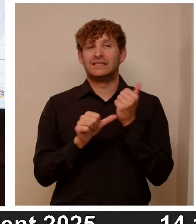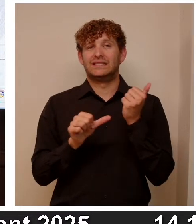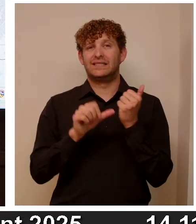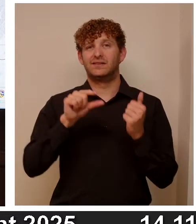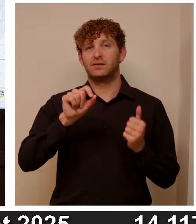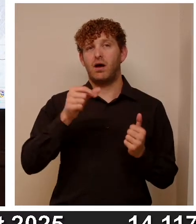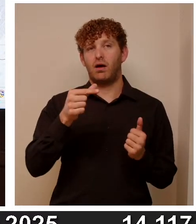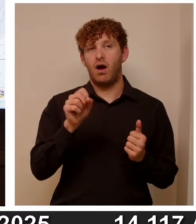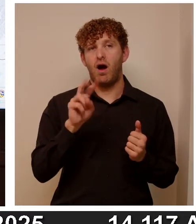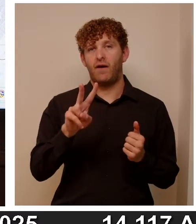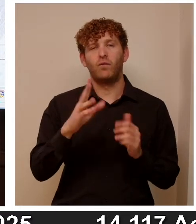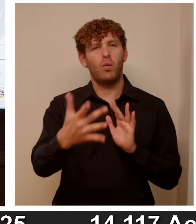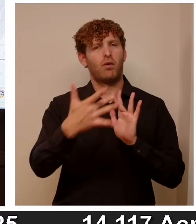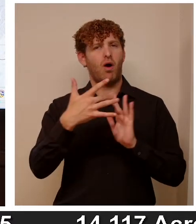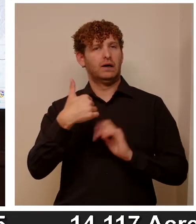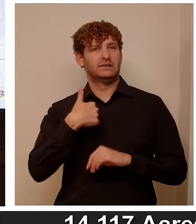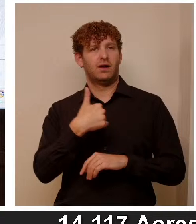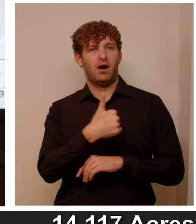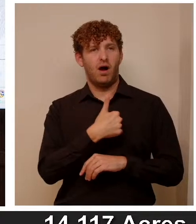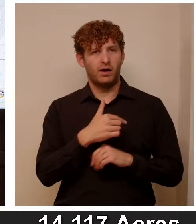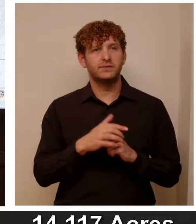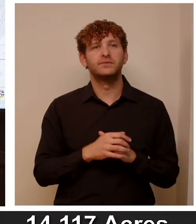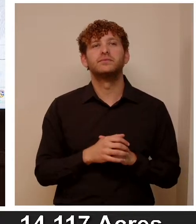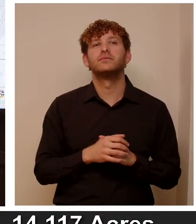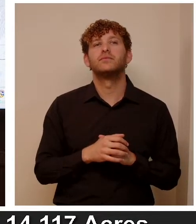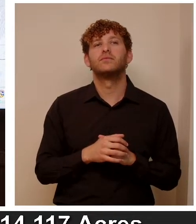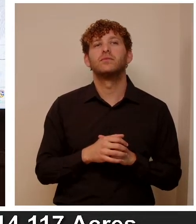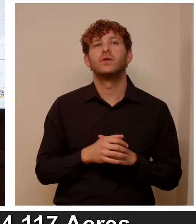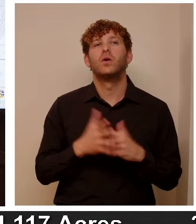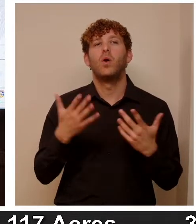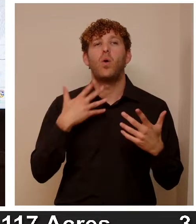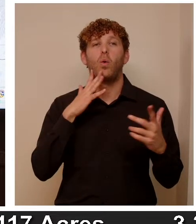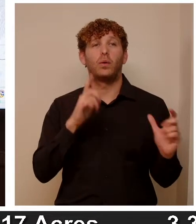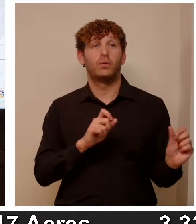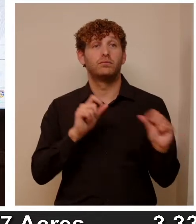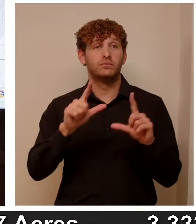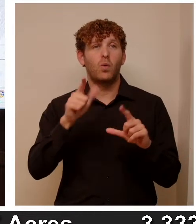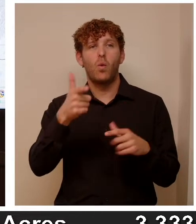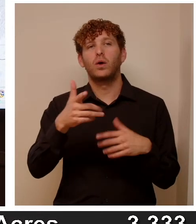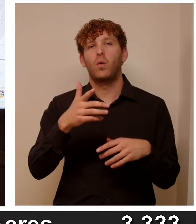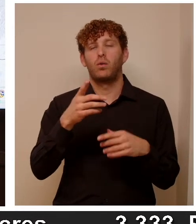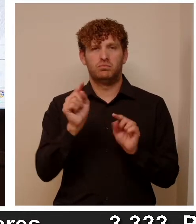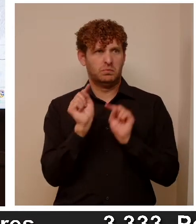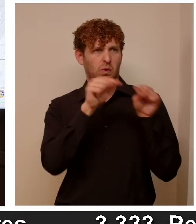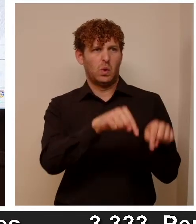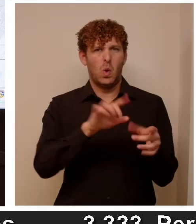1-800-621-3362 on the FEMA app, or by visiting us at one of those centers. Thank you.